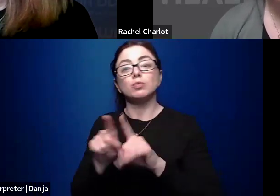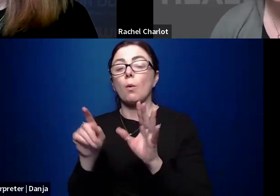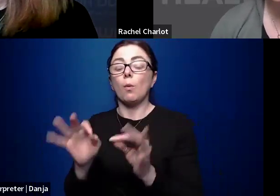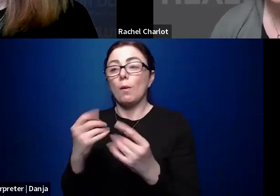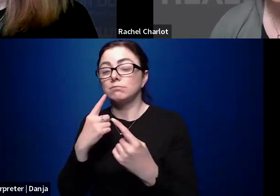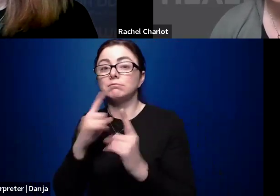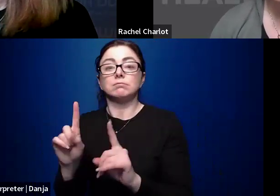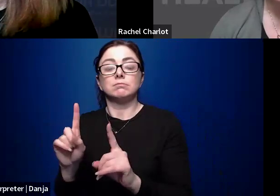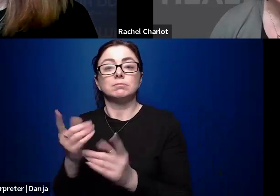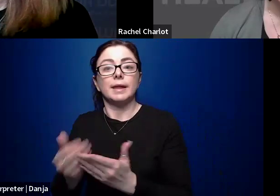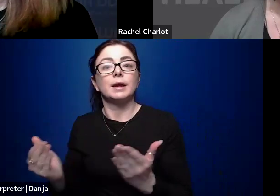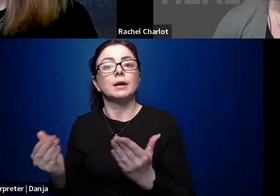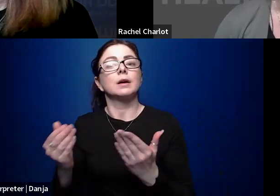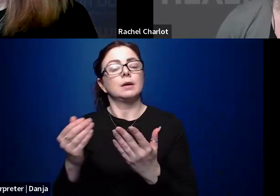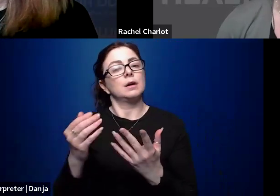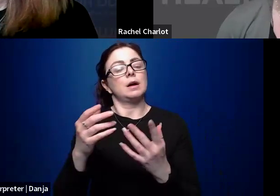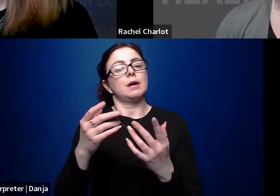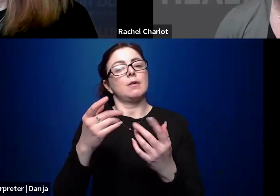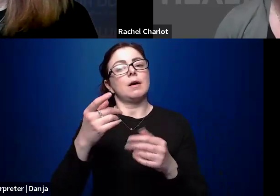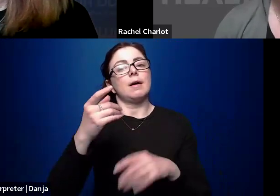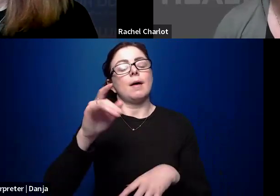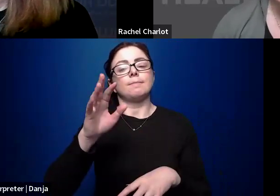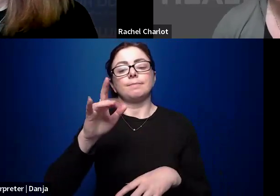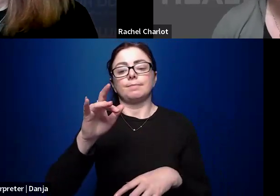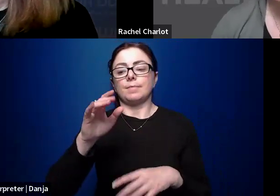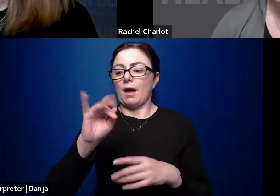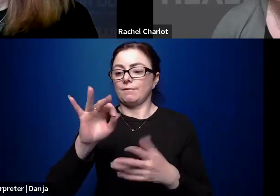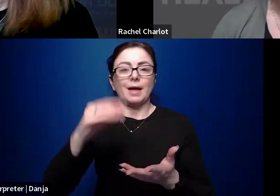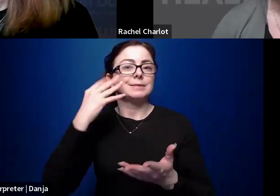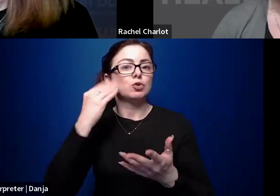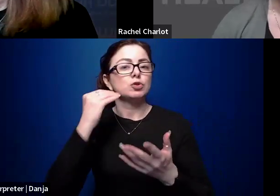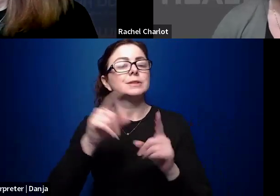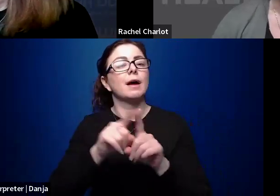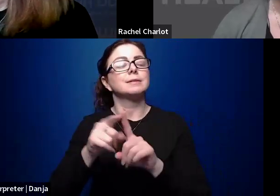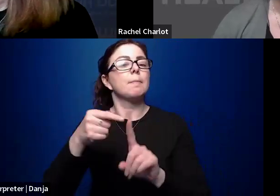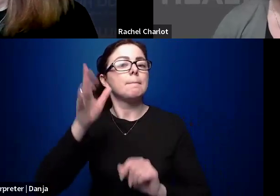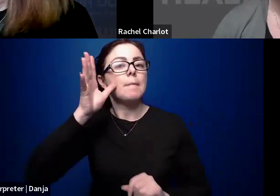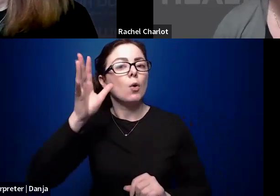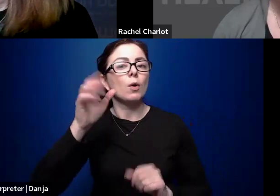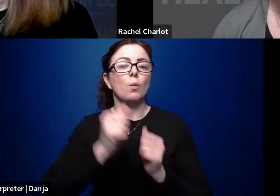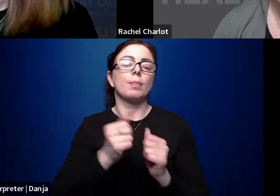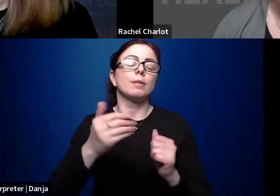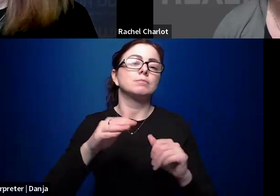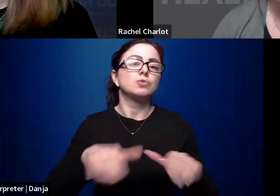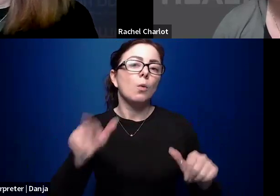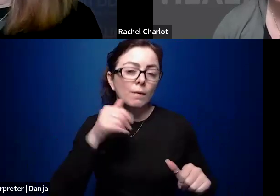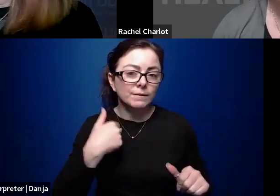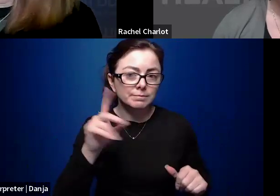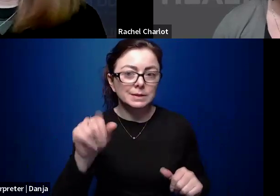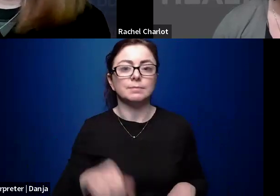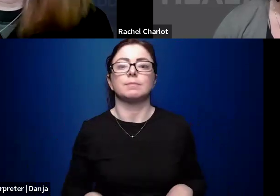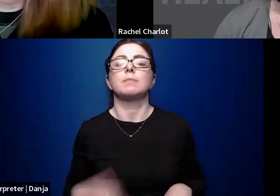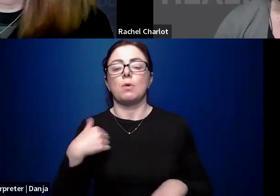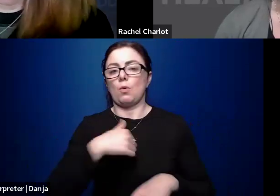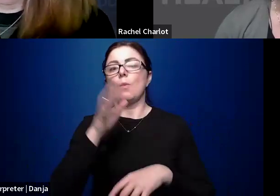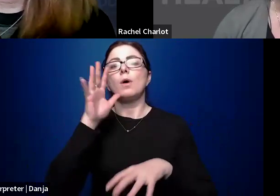If you're curious about taking this training in the future, we plan to offer it again this fall. It's offered at no cost